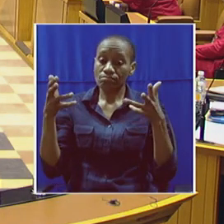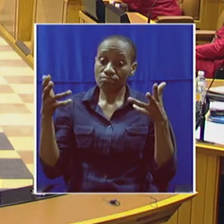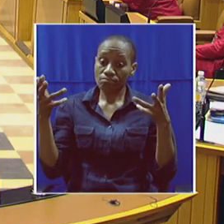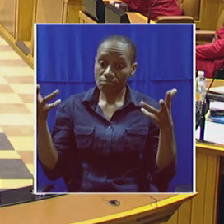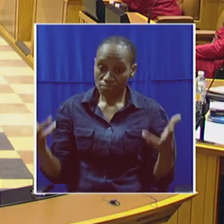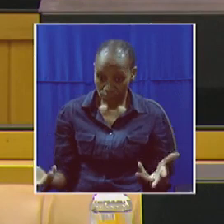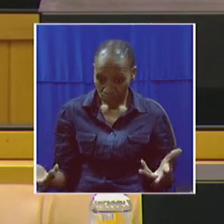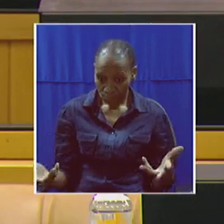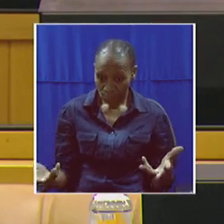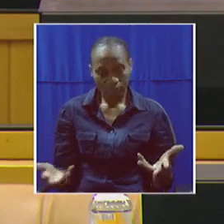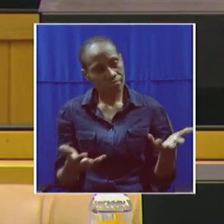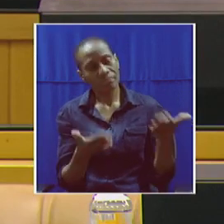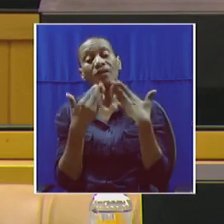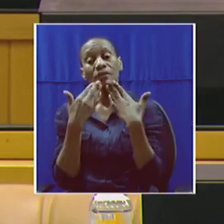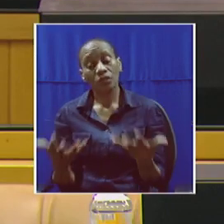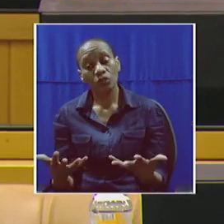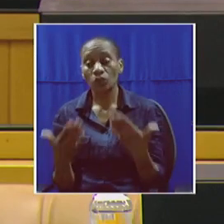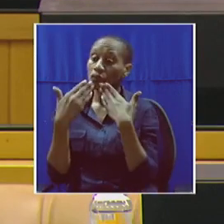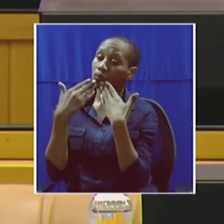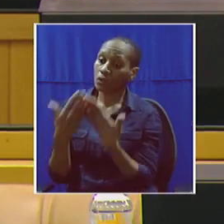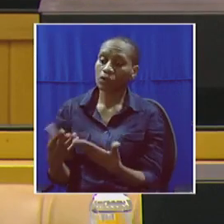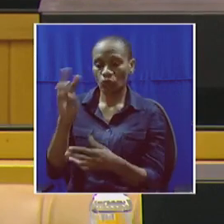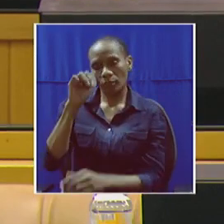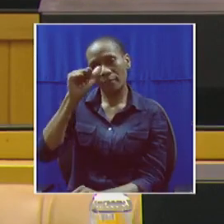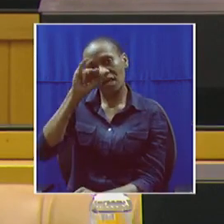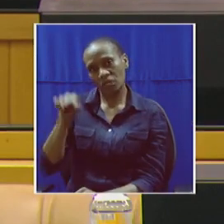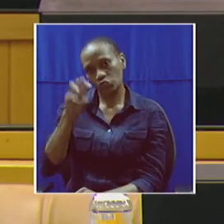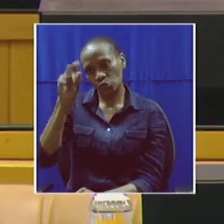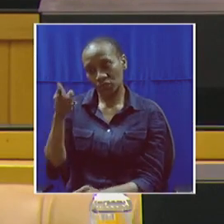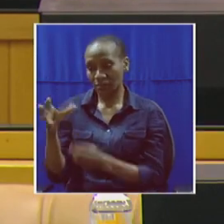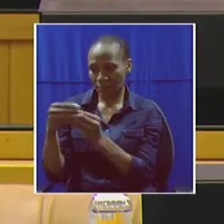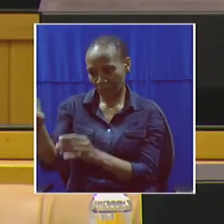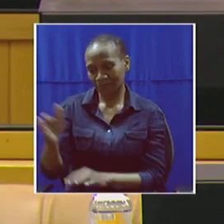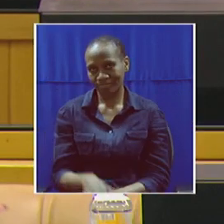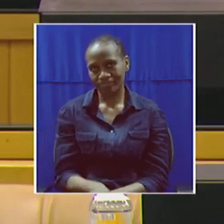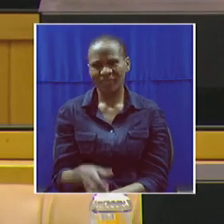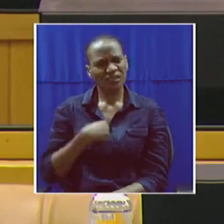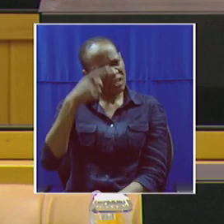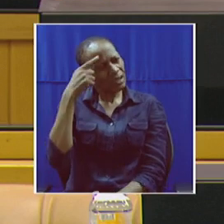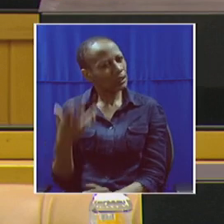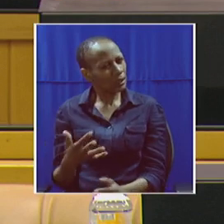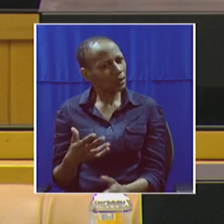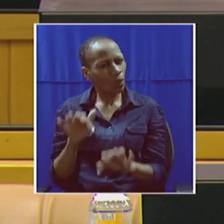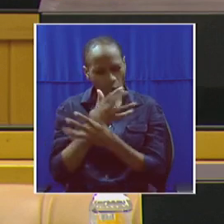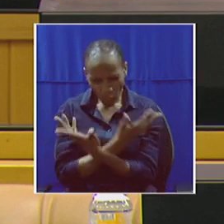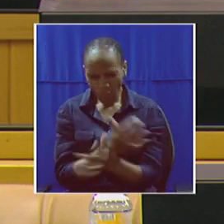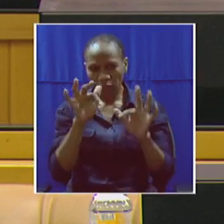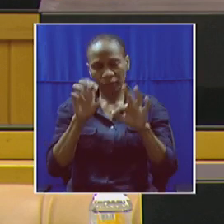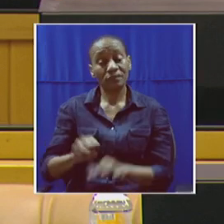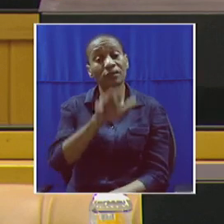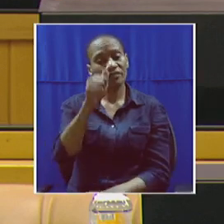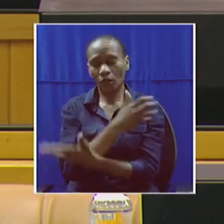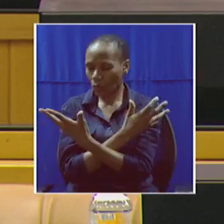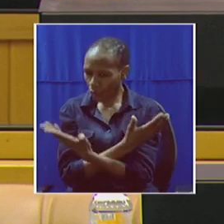you thank you thank you honorable Maji I think as South Africans we we